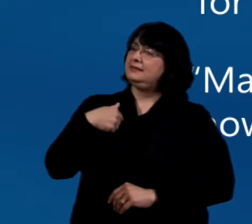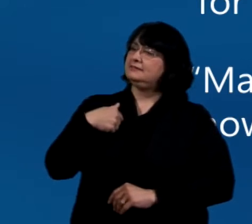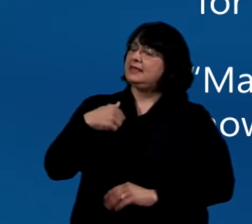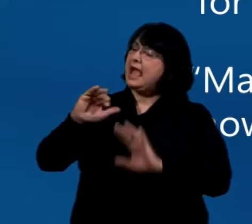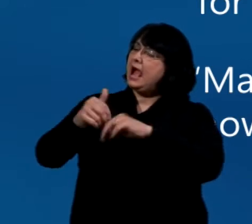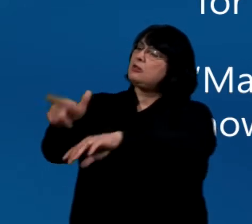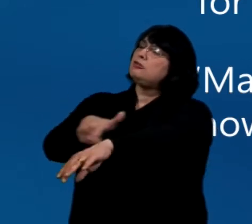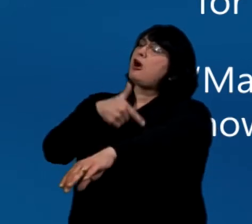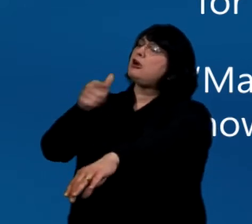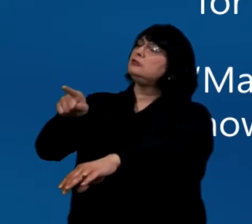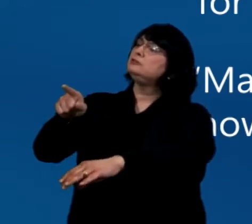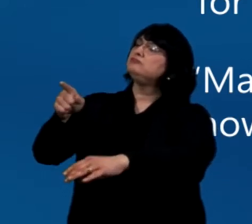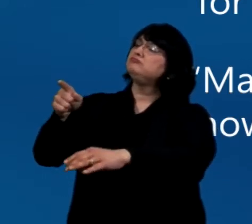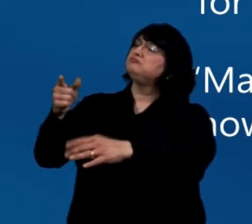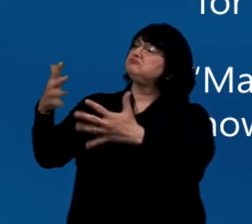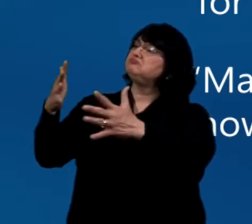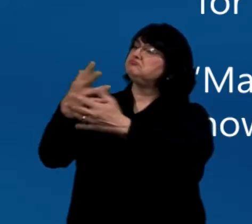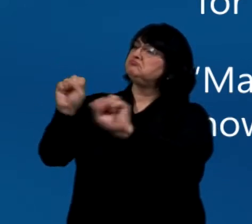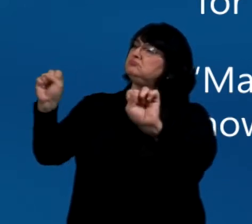how long you been saved?